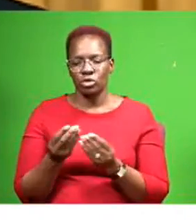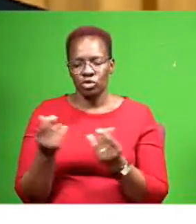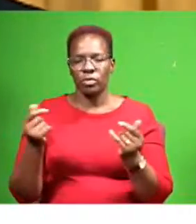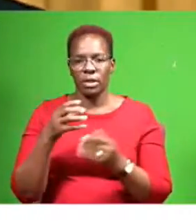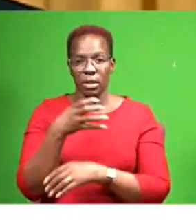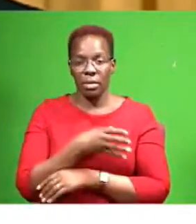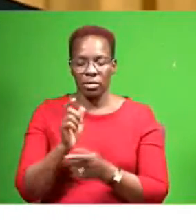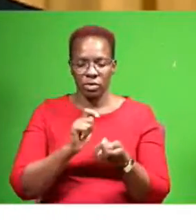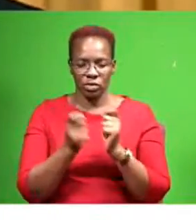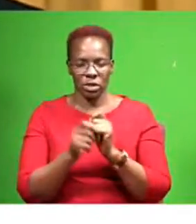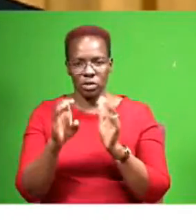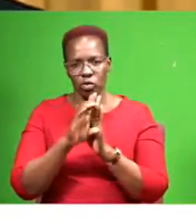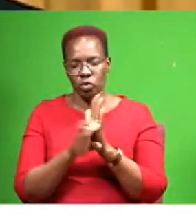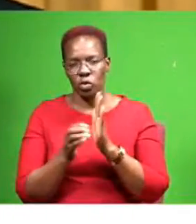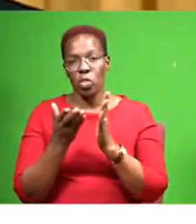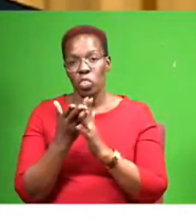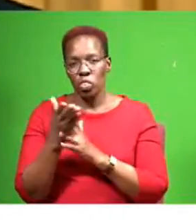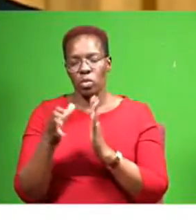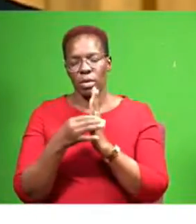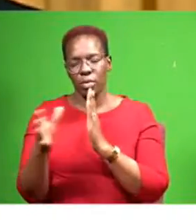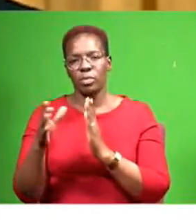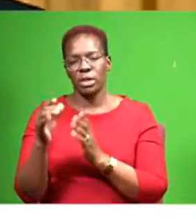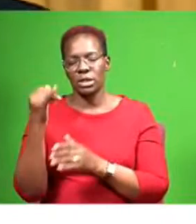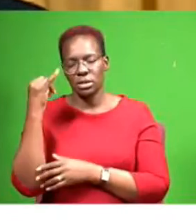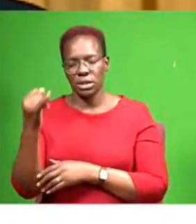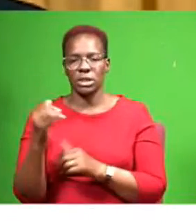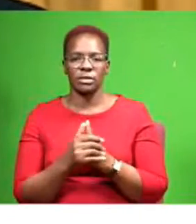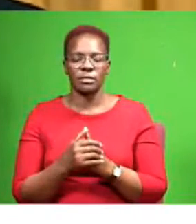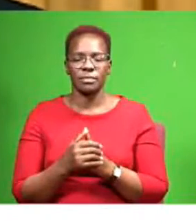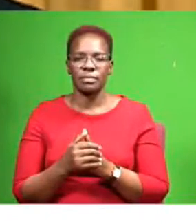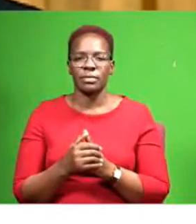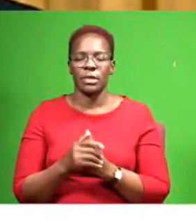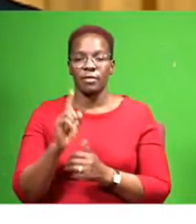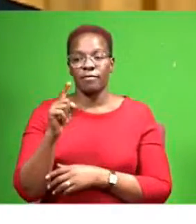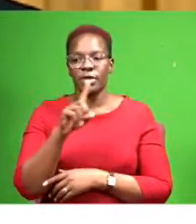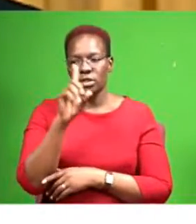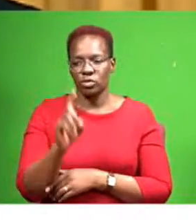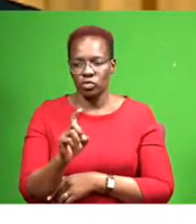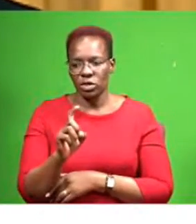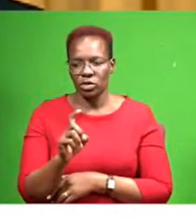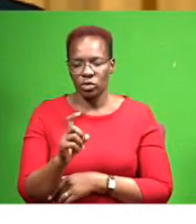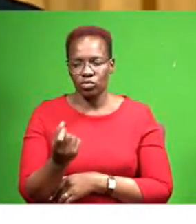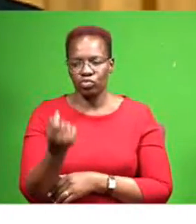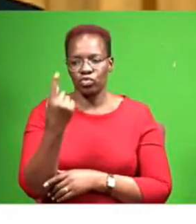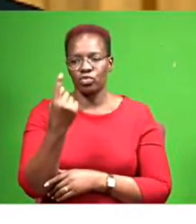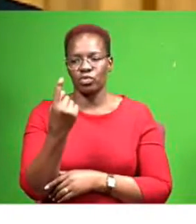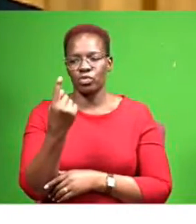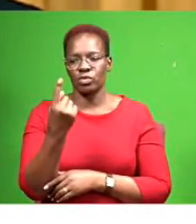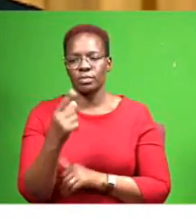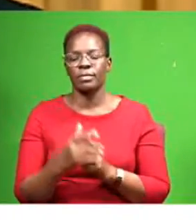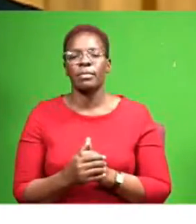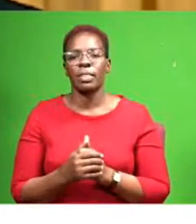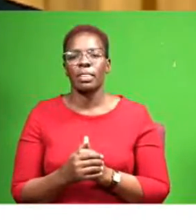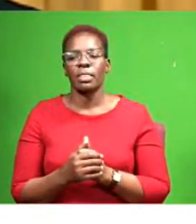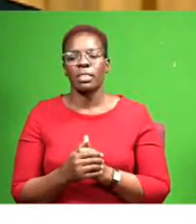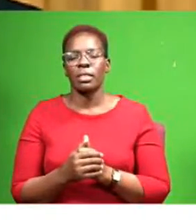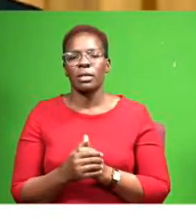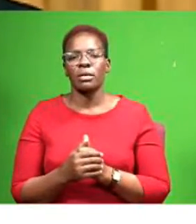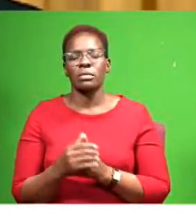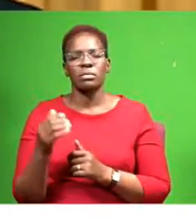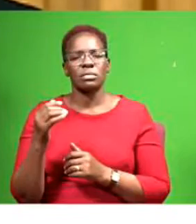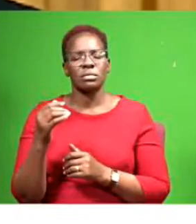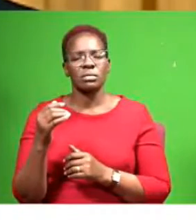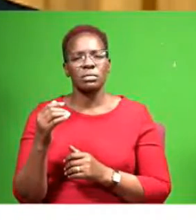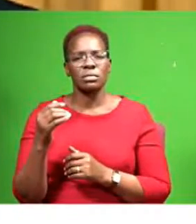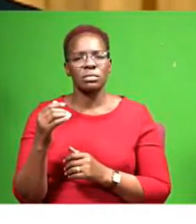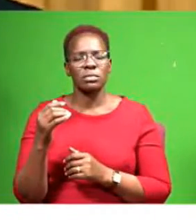the Constitution through a popular initiative under Article 257, the first question that arises is, what is an initiative, and